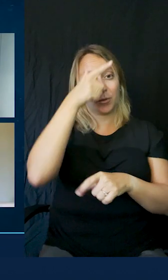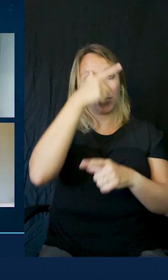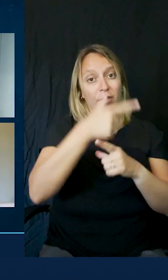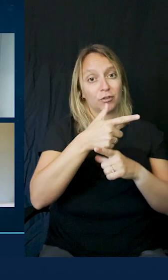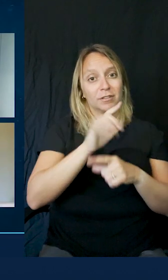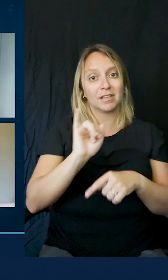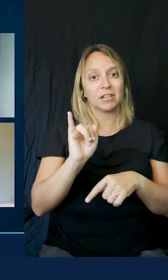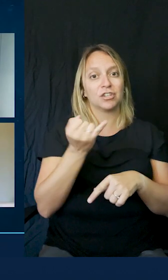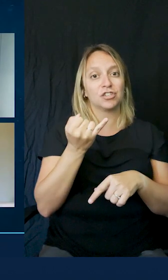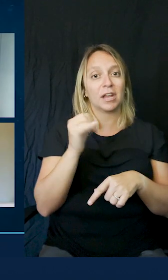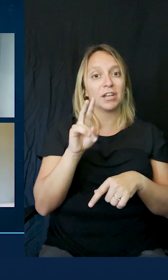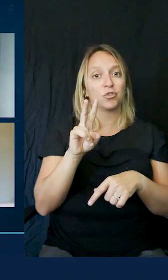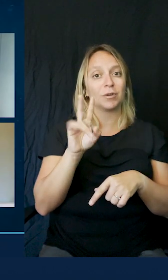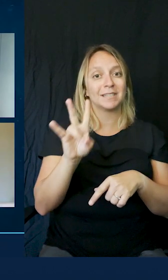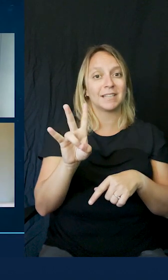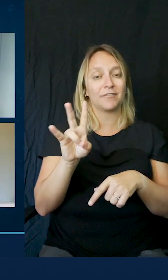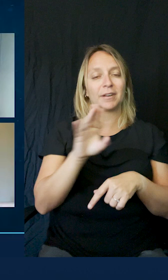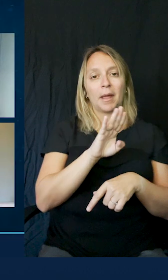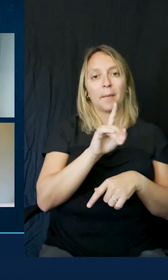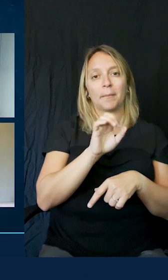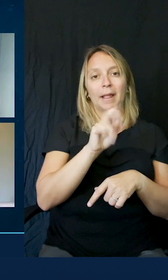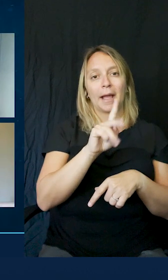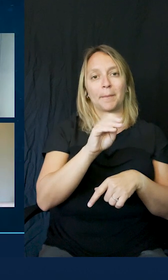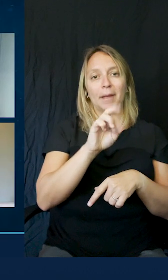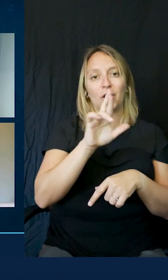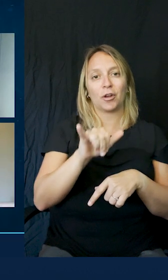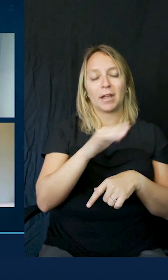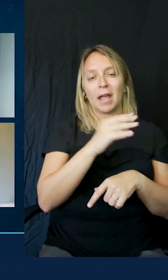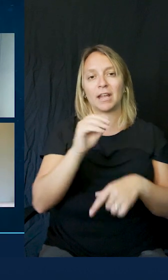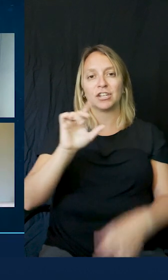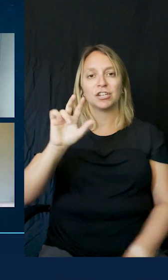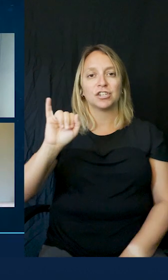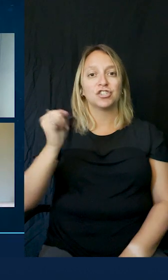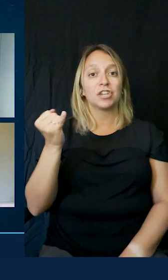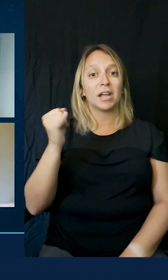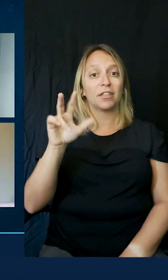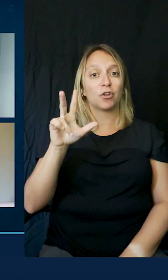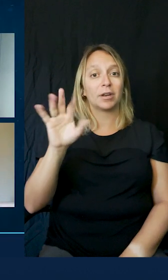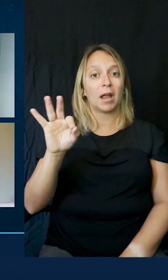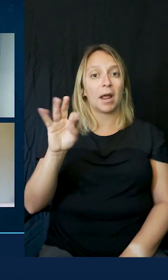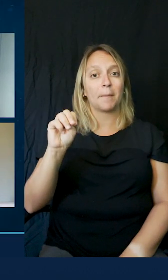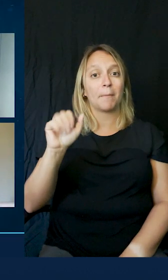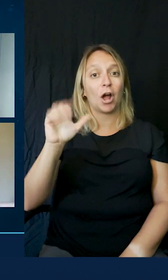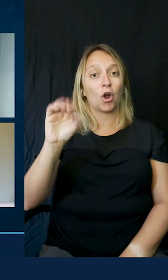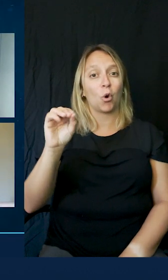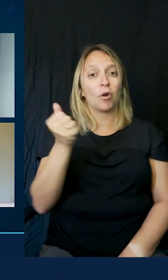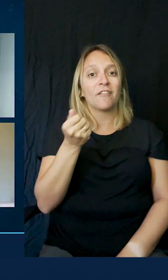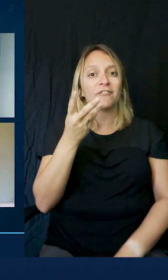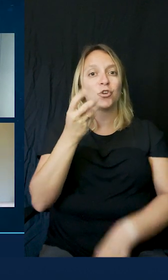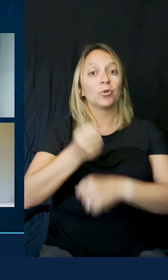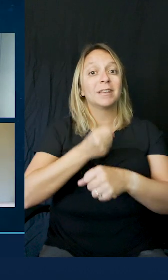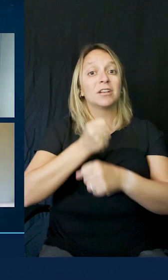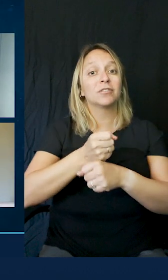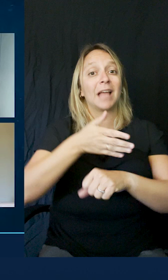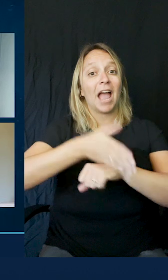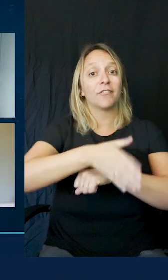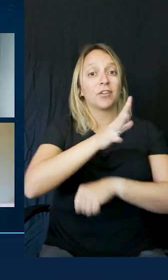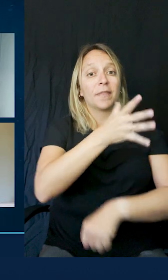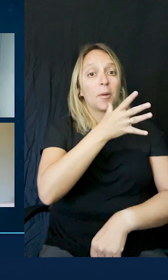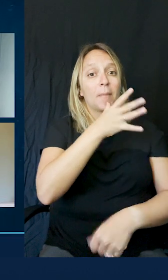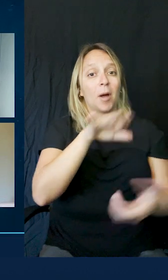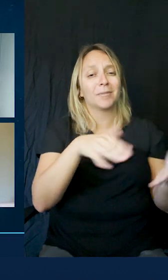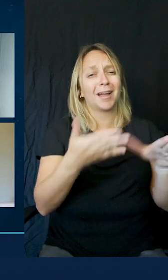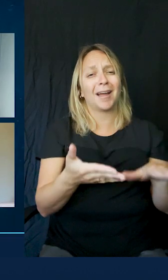J27 Blackberry and J39 Mako, a couple of years after their mom died. And they're just